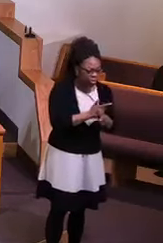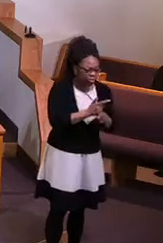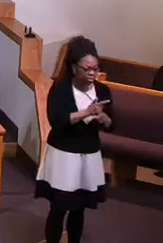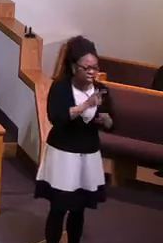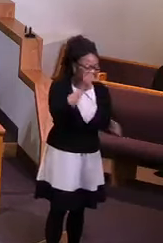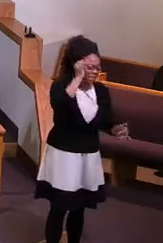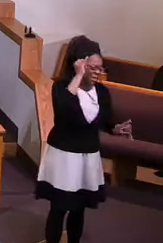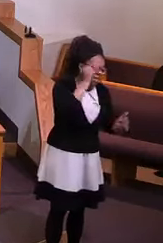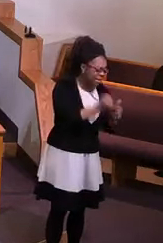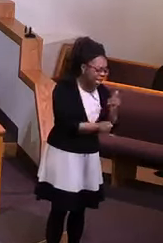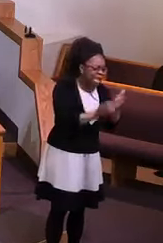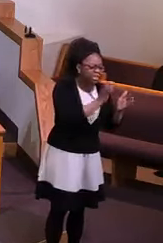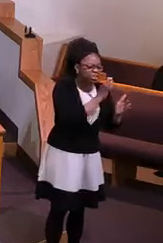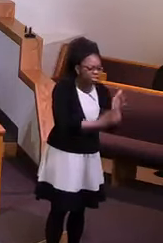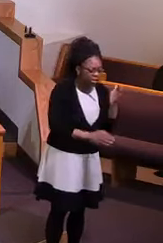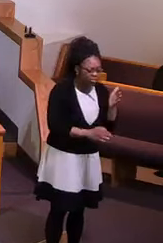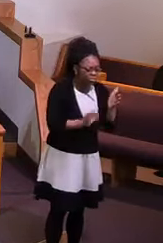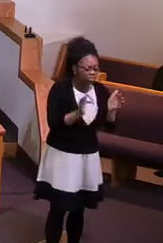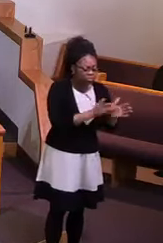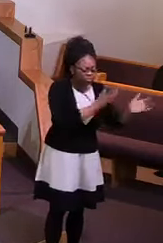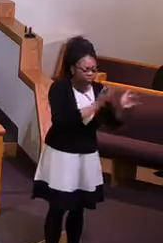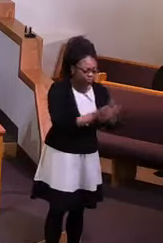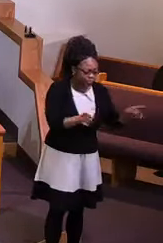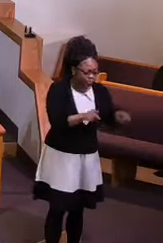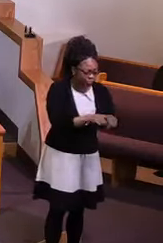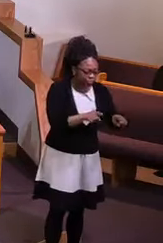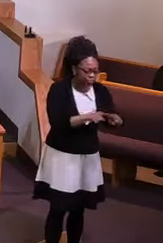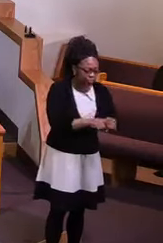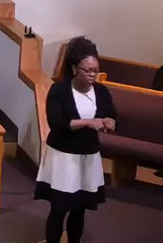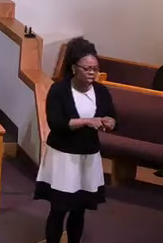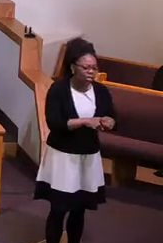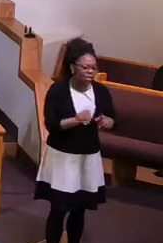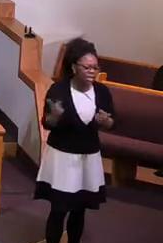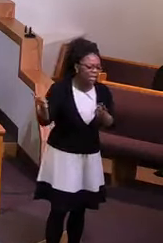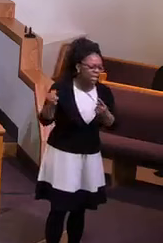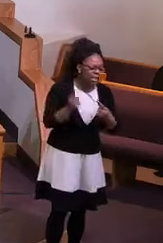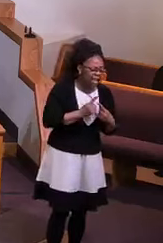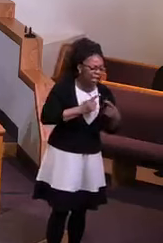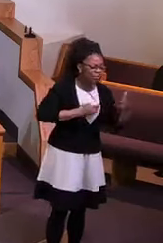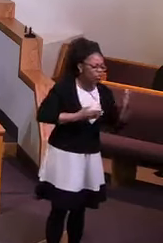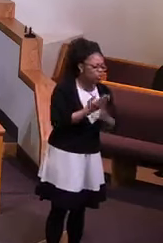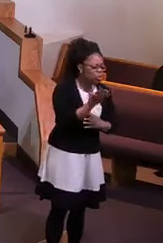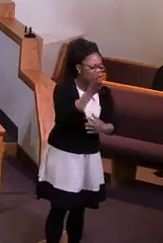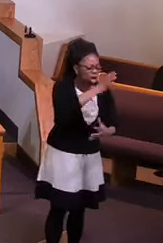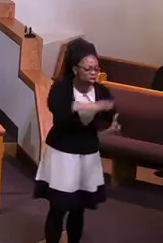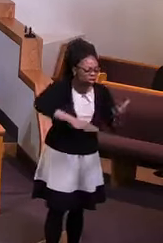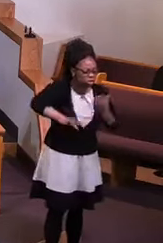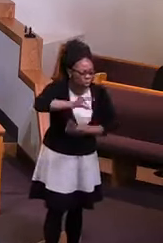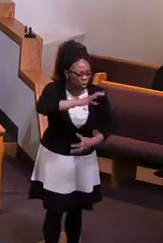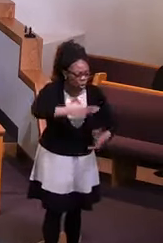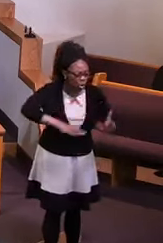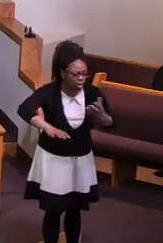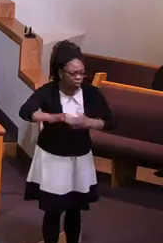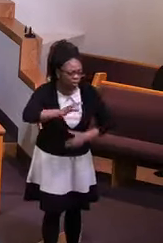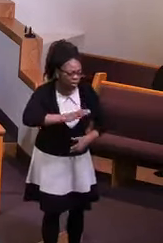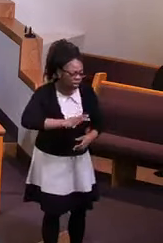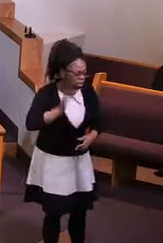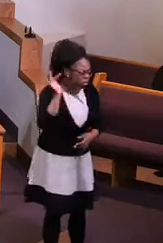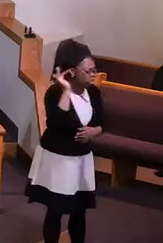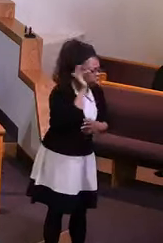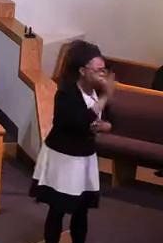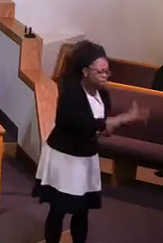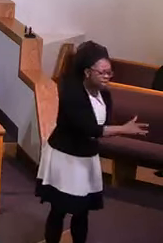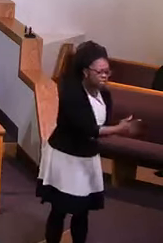chapter, Jesus also came through a storm to reach and rescue this one disturbed